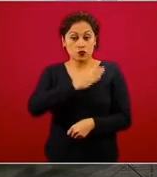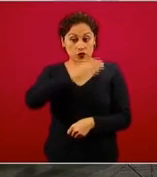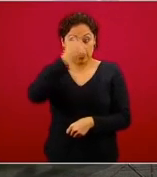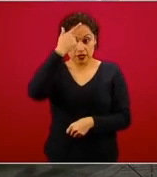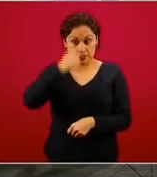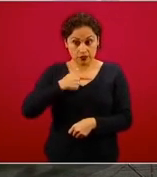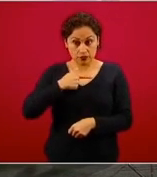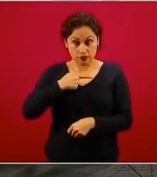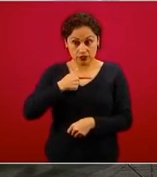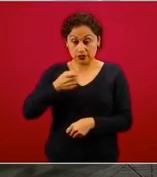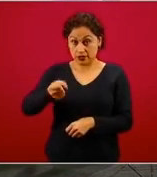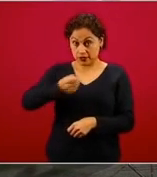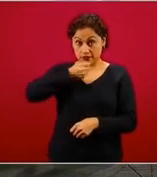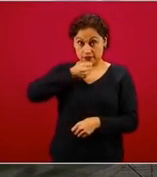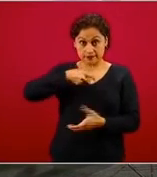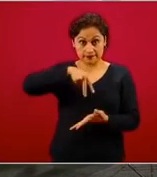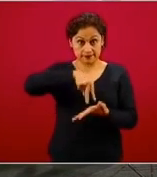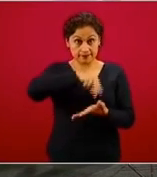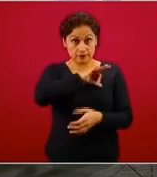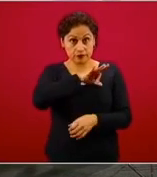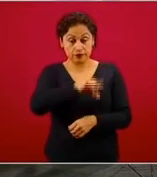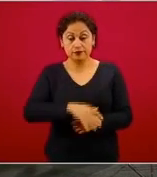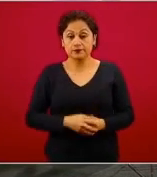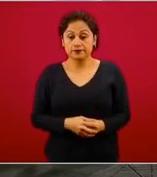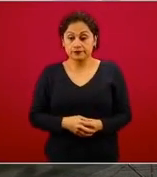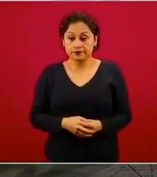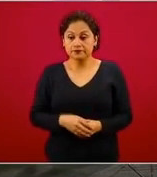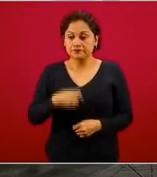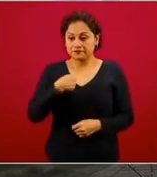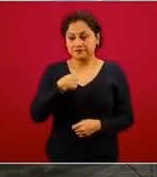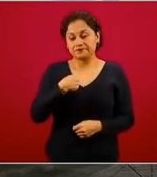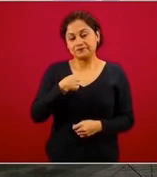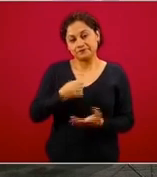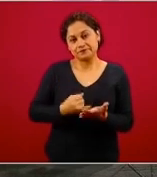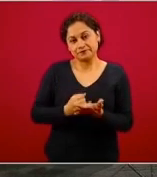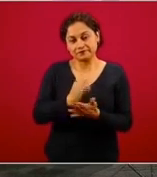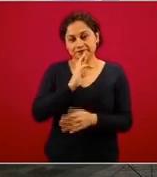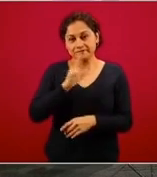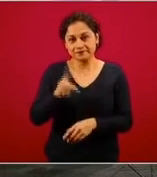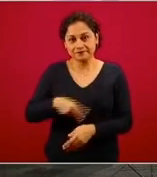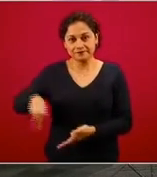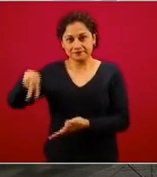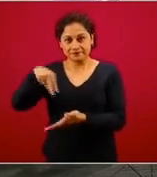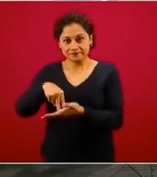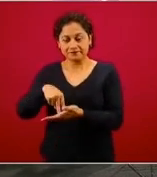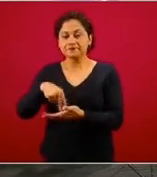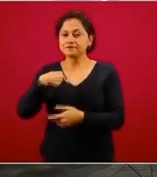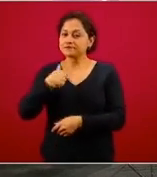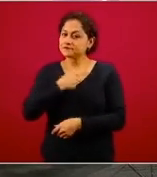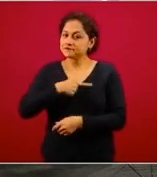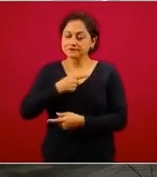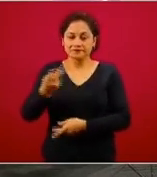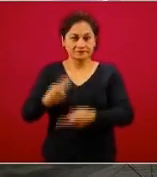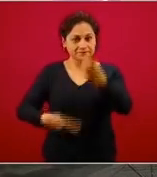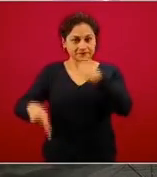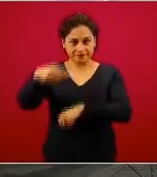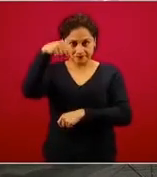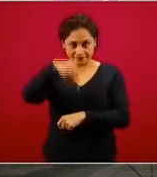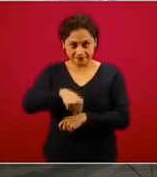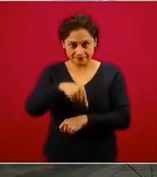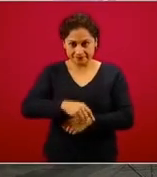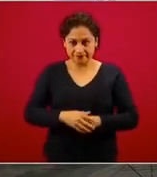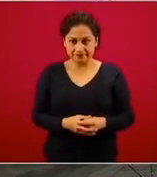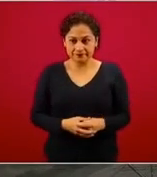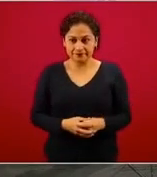se puede for hablar. this end. Como prefieras. Good evening. Prefiero ir acá. Me da mucho gusto estar con I'm ustedes very pleased to be here with